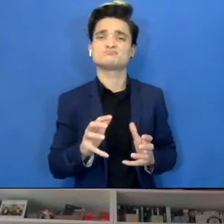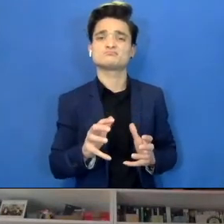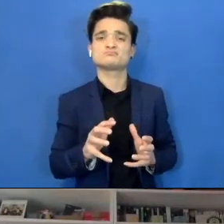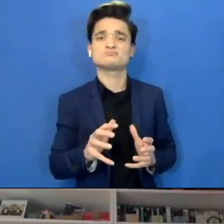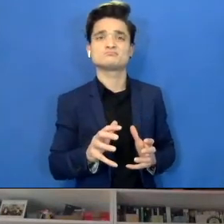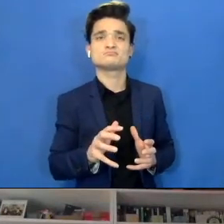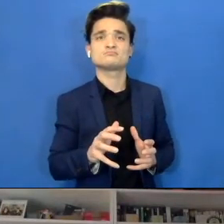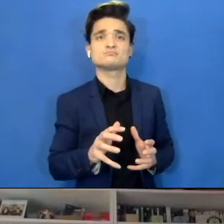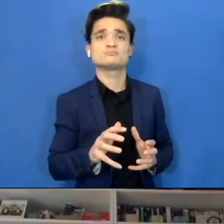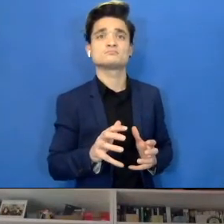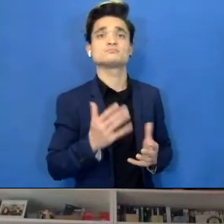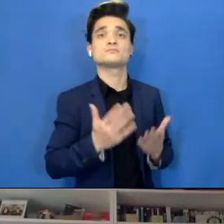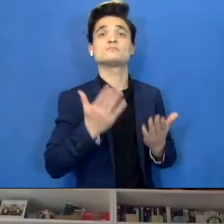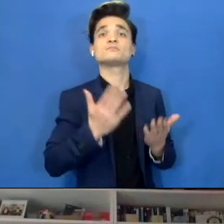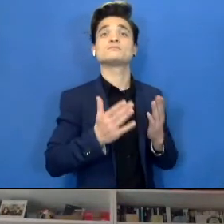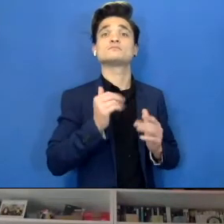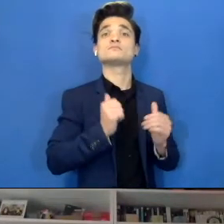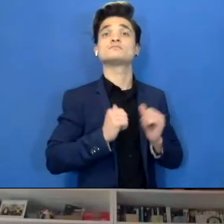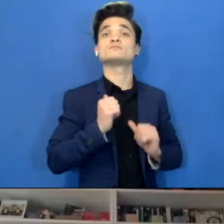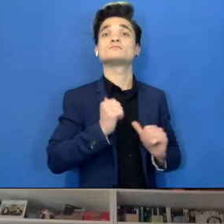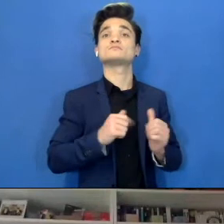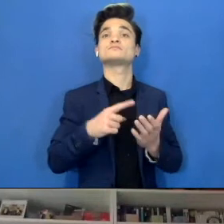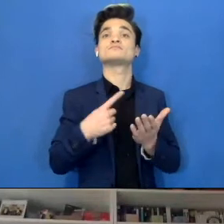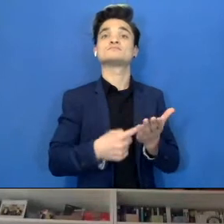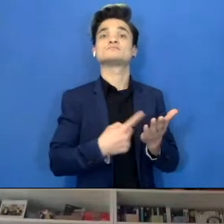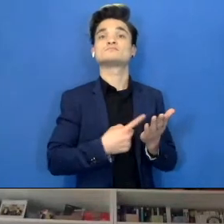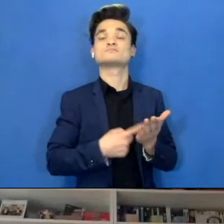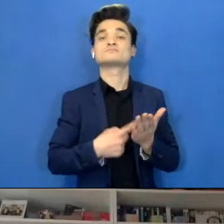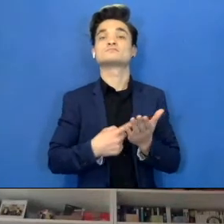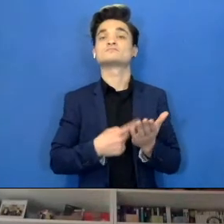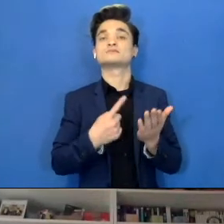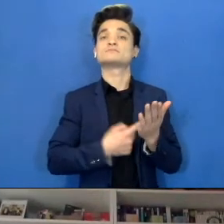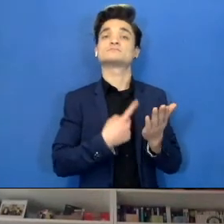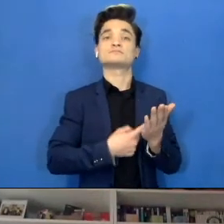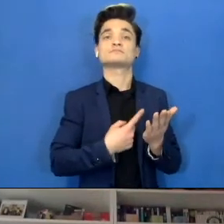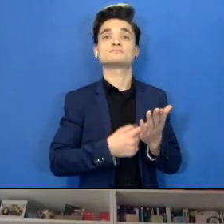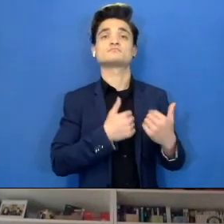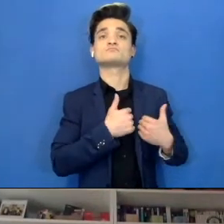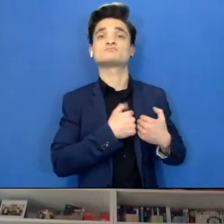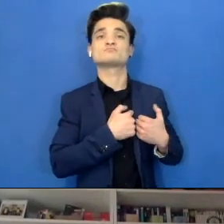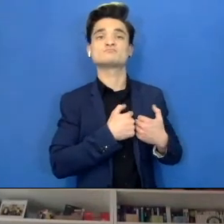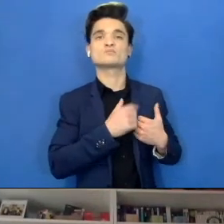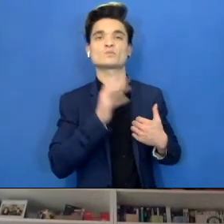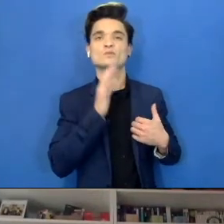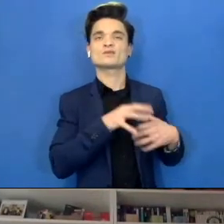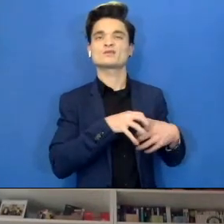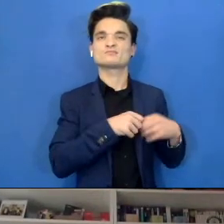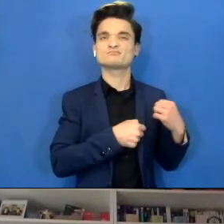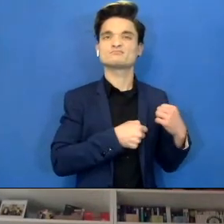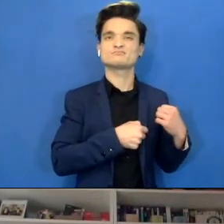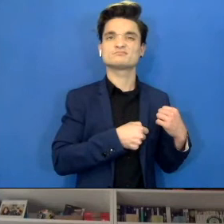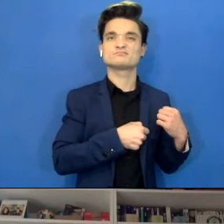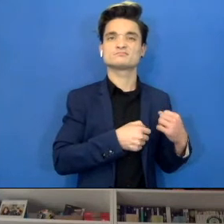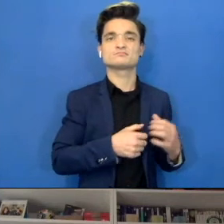Oh my God, I do not want to go there. Yeah, so that's my decision as an actor. Turn it into I would turn it